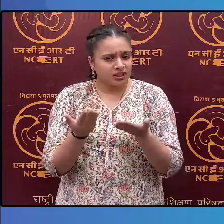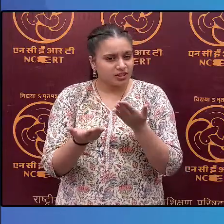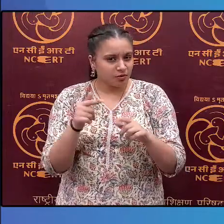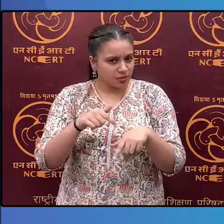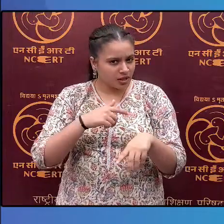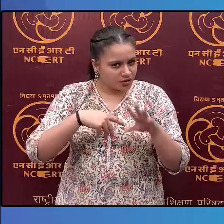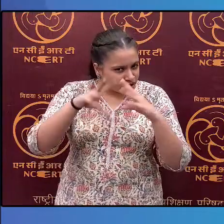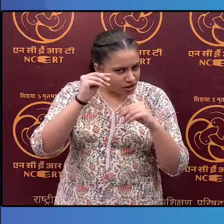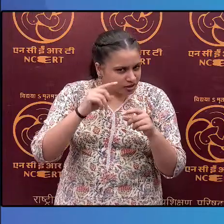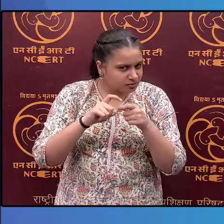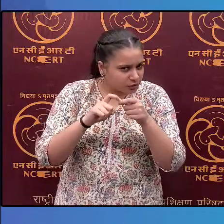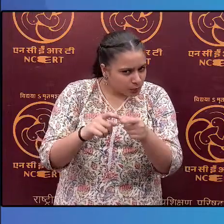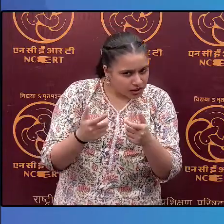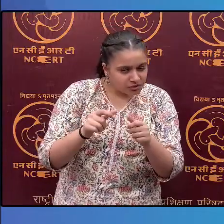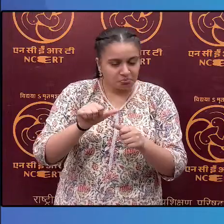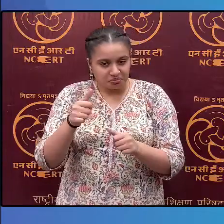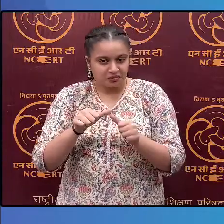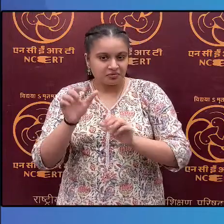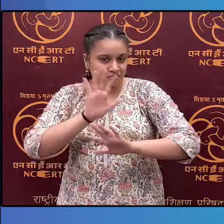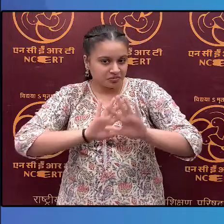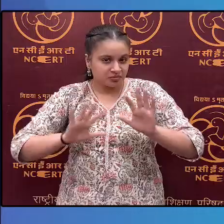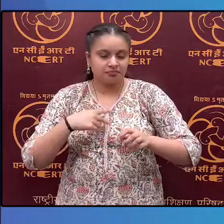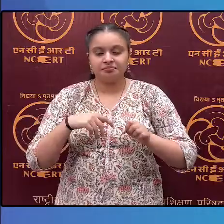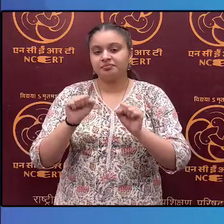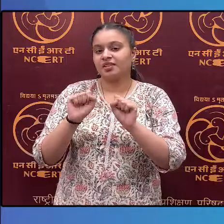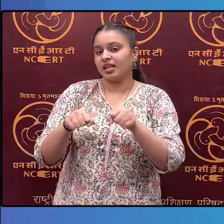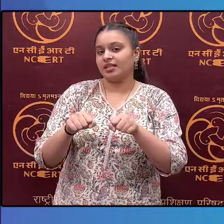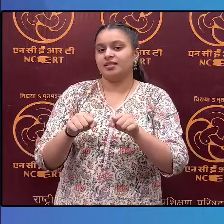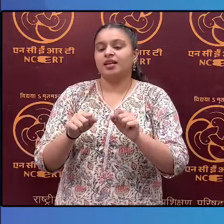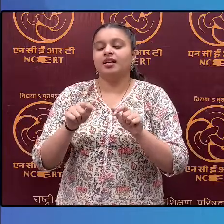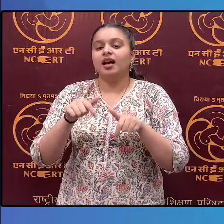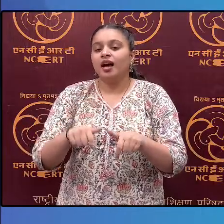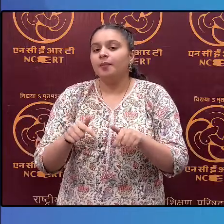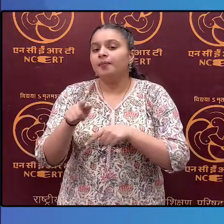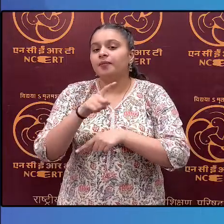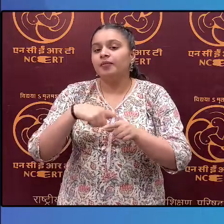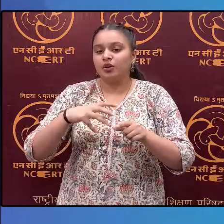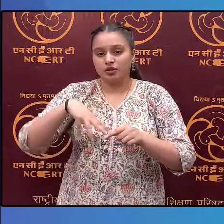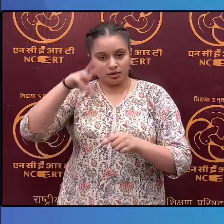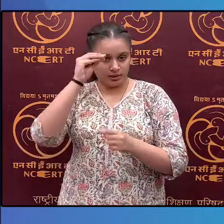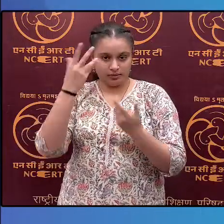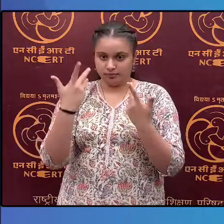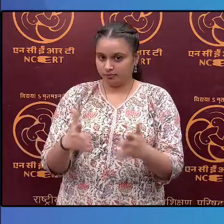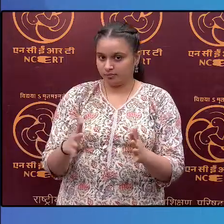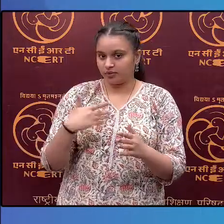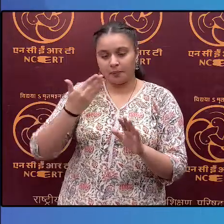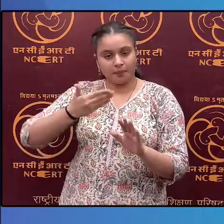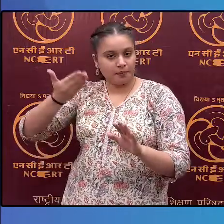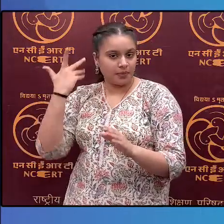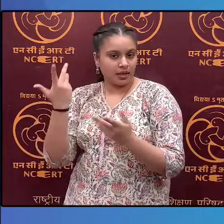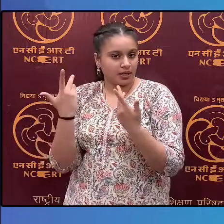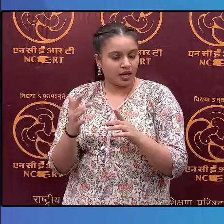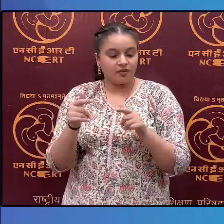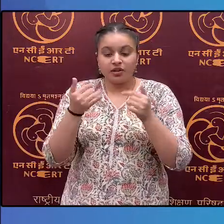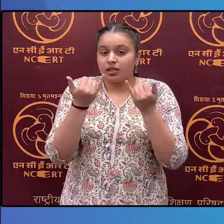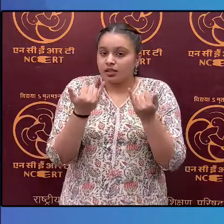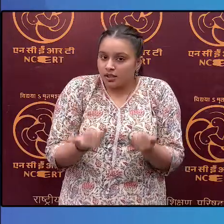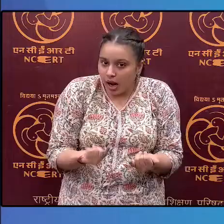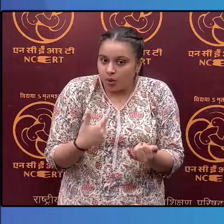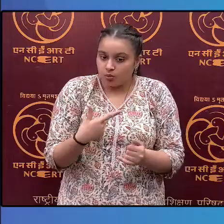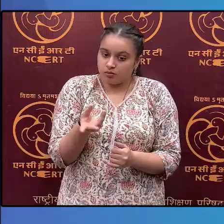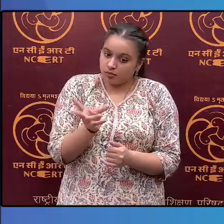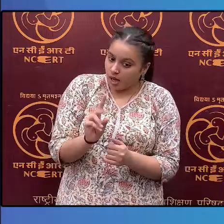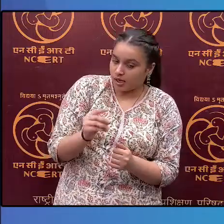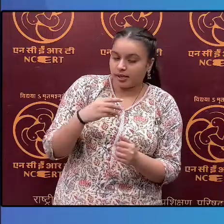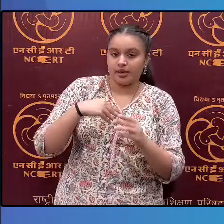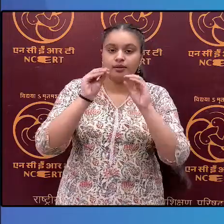and other activities? Yes. See, you have learned this chapter previously also. Now also I have told you the